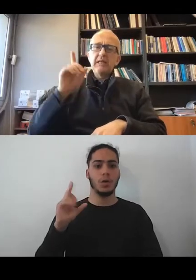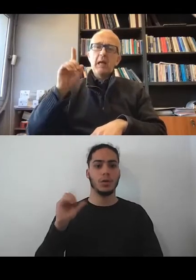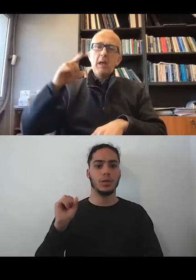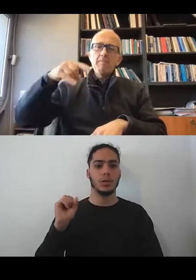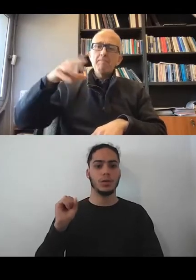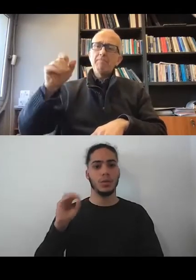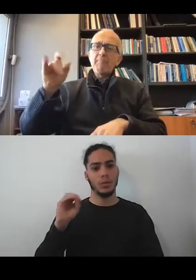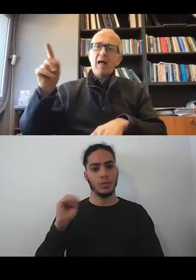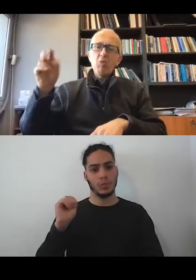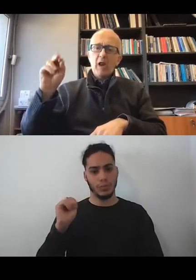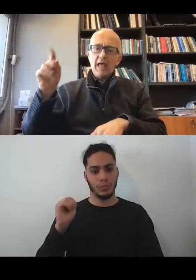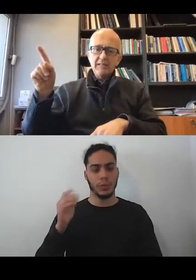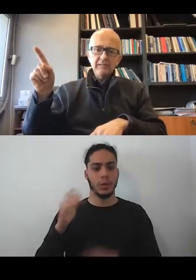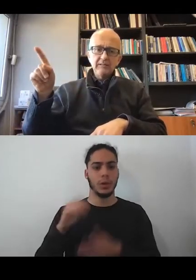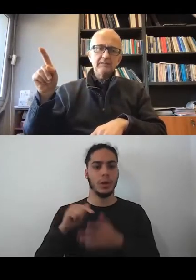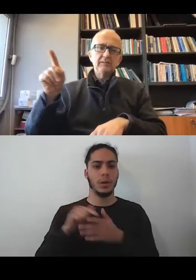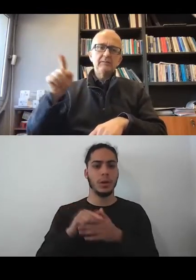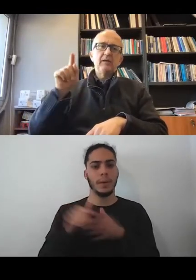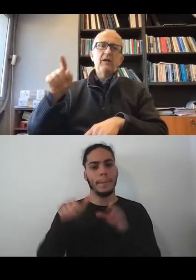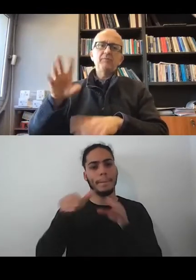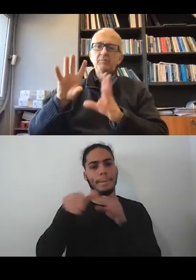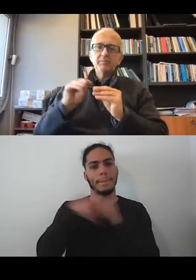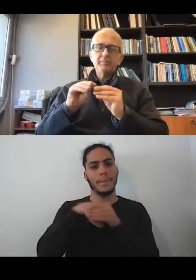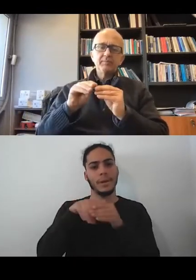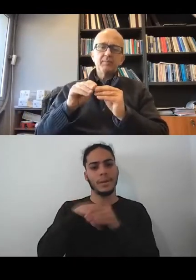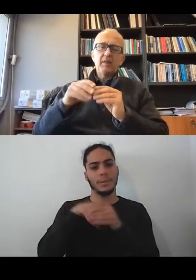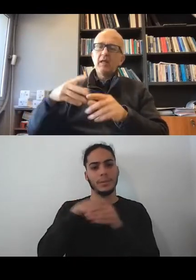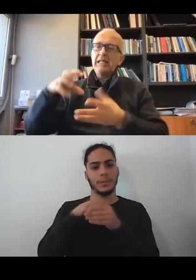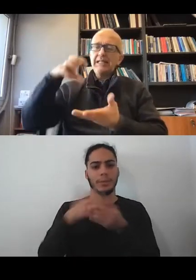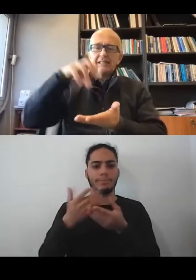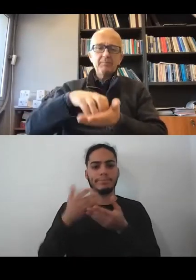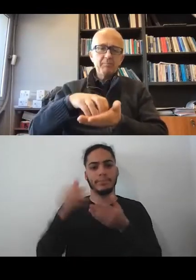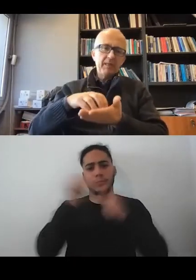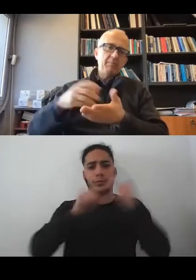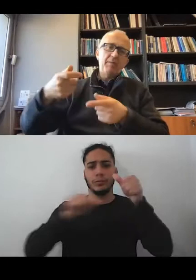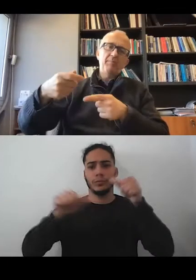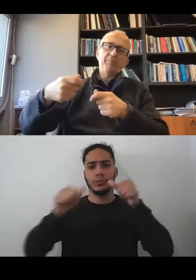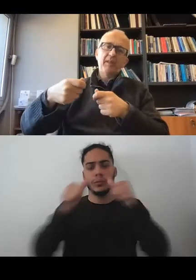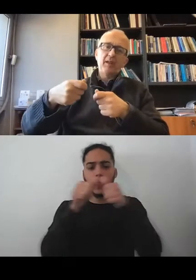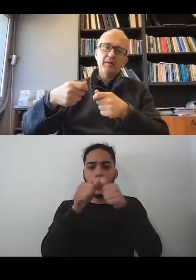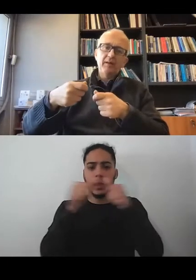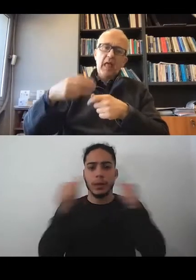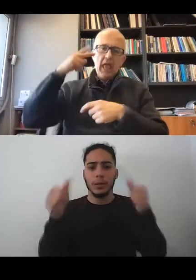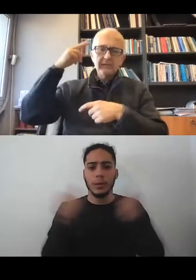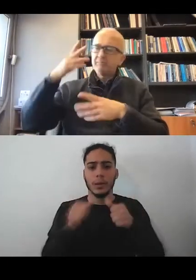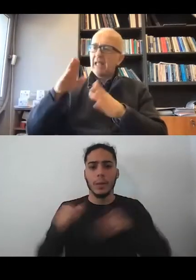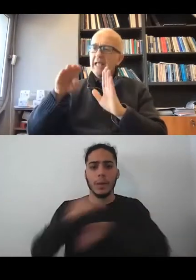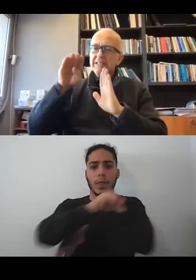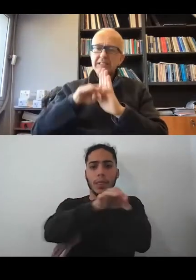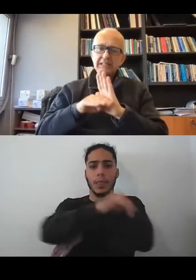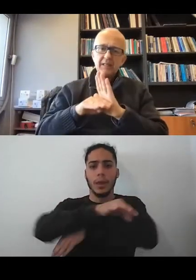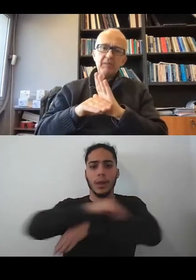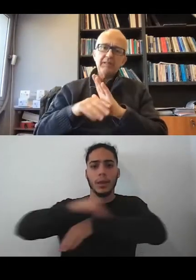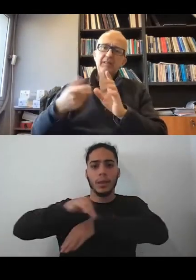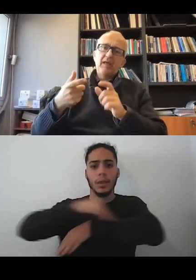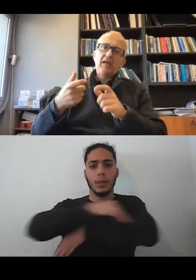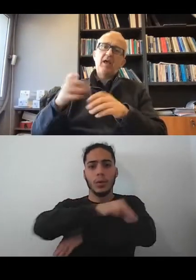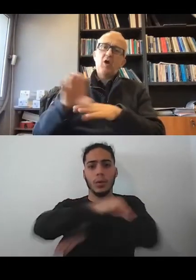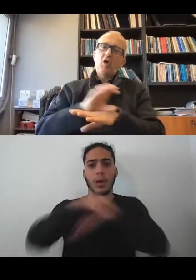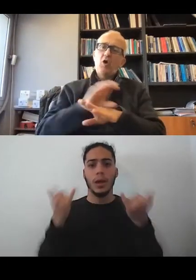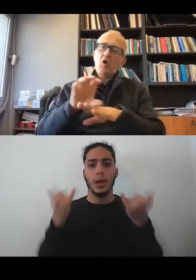The participating lab is the Intelligent Systems and Computer Architecture Lab from the Department